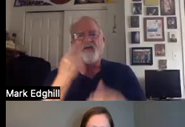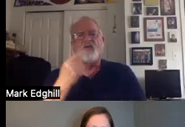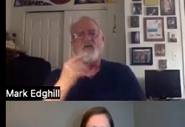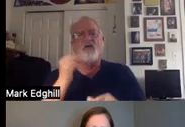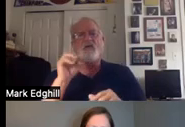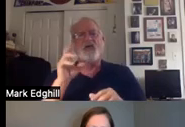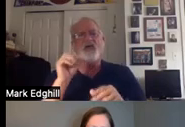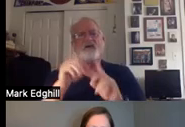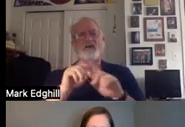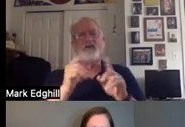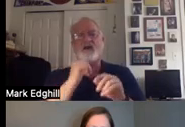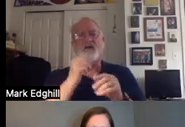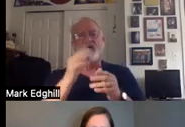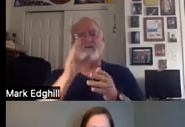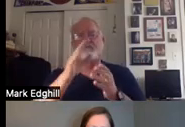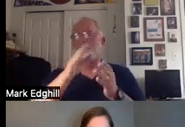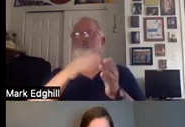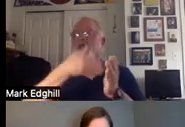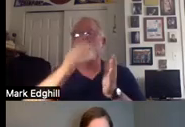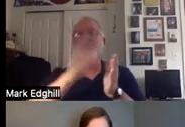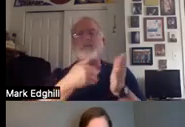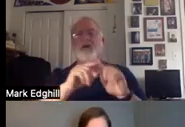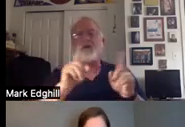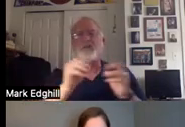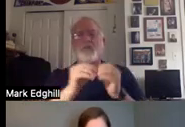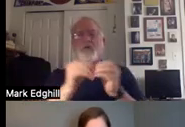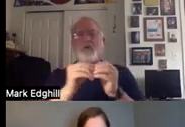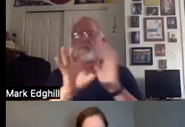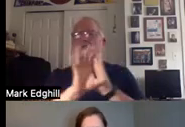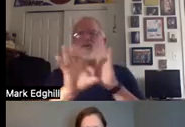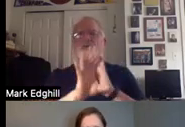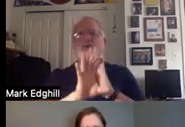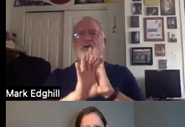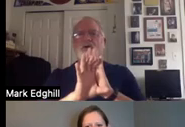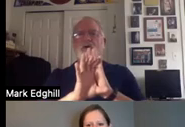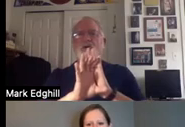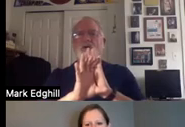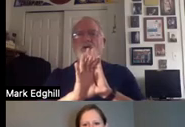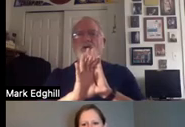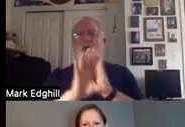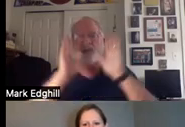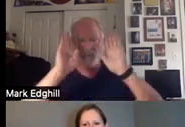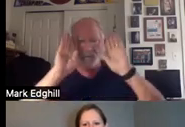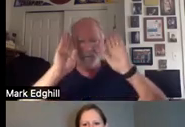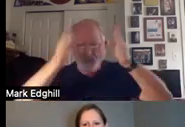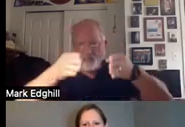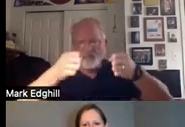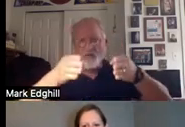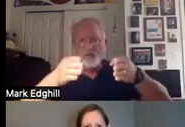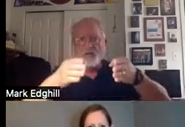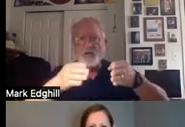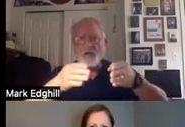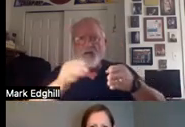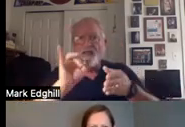I thought, this is not a painting. This is not a painting, but more